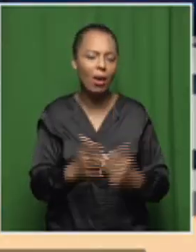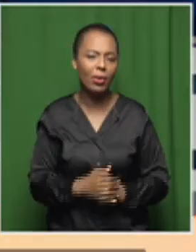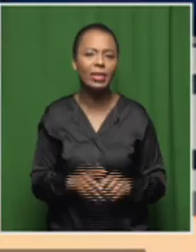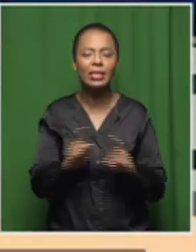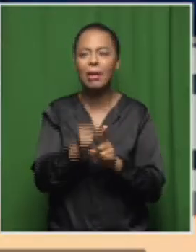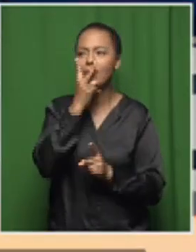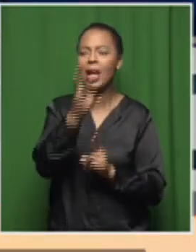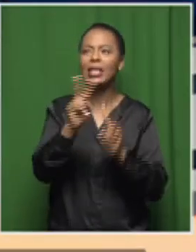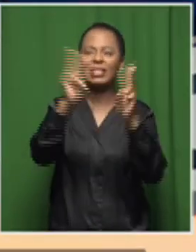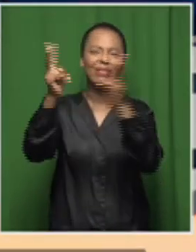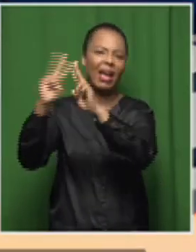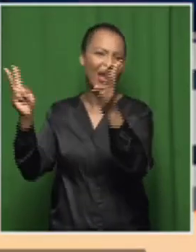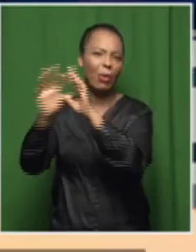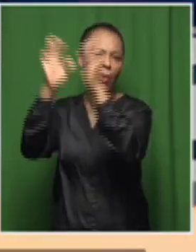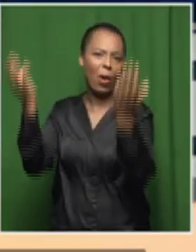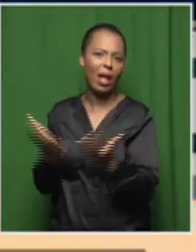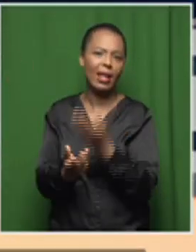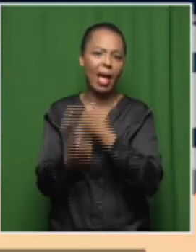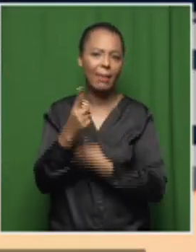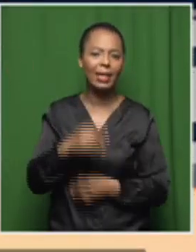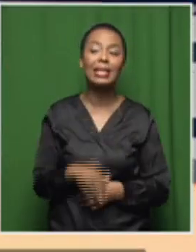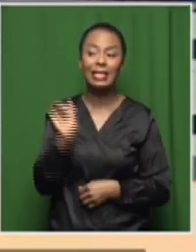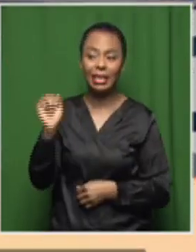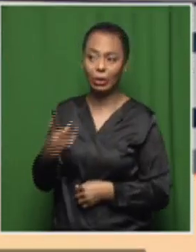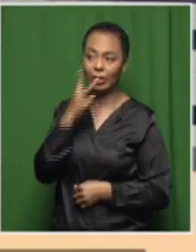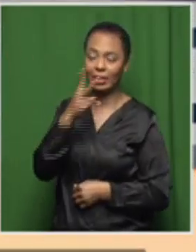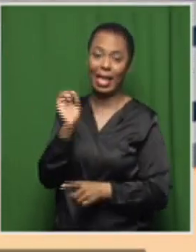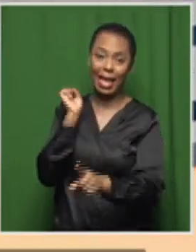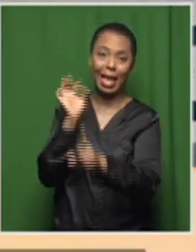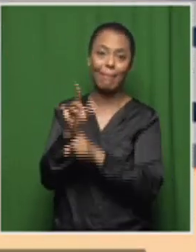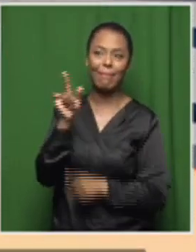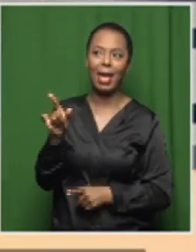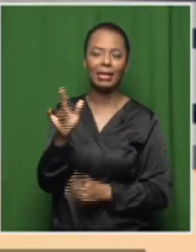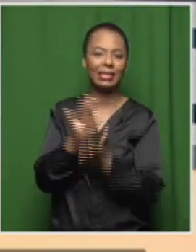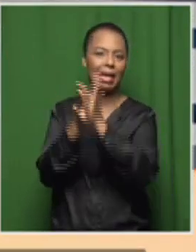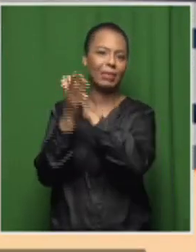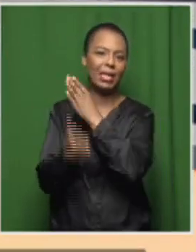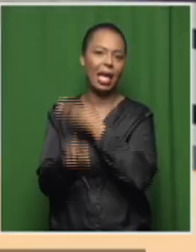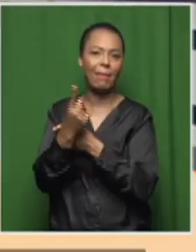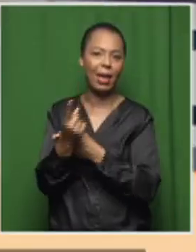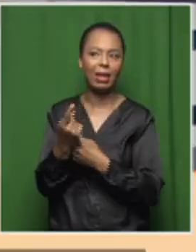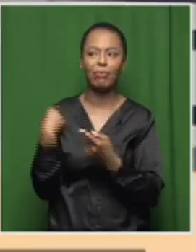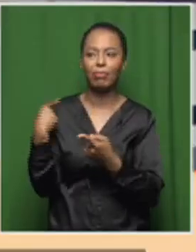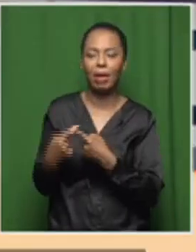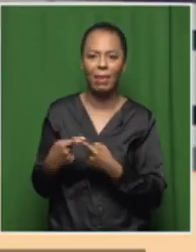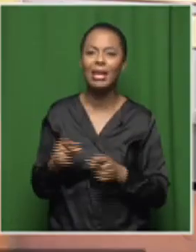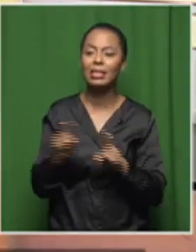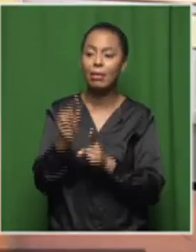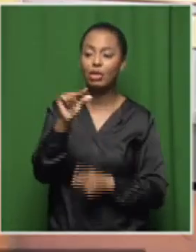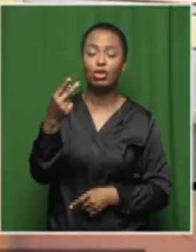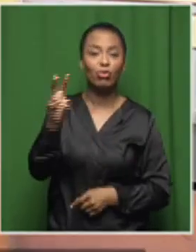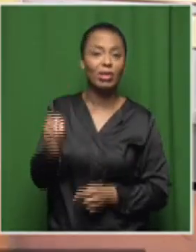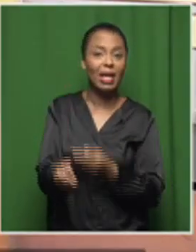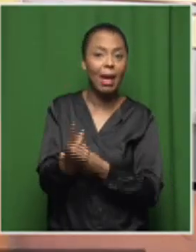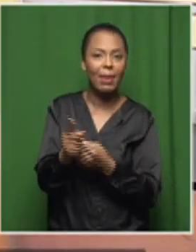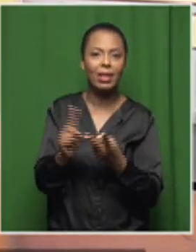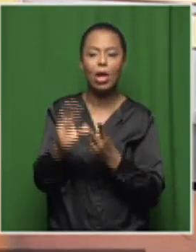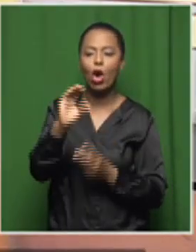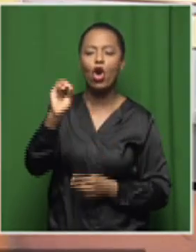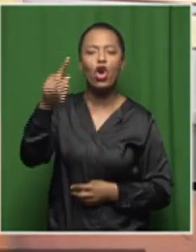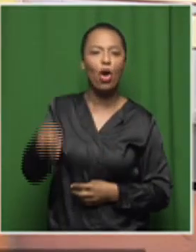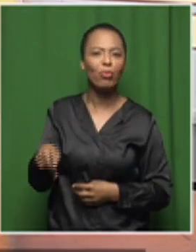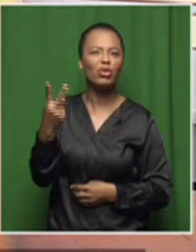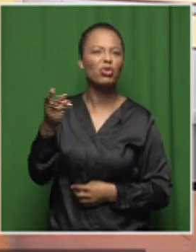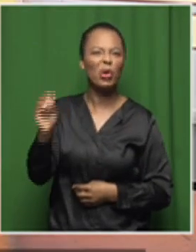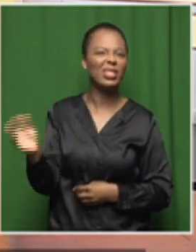been done, how far back do you date it, right? And what does reparations and also look like? G20 is happening as well, COP20, how does that also fit into the